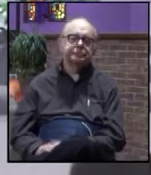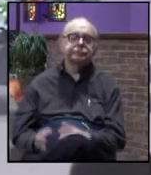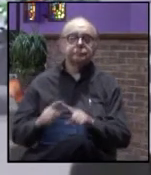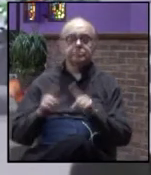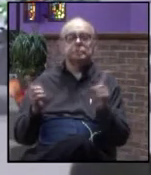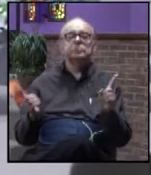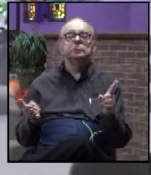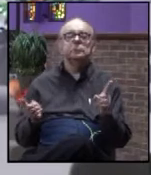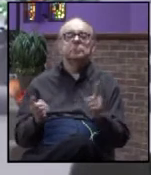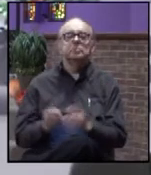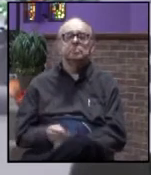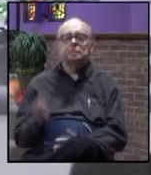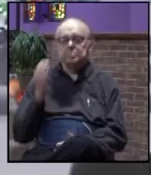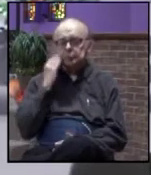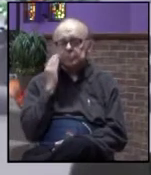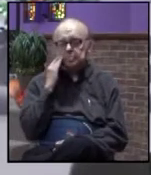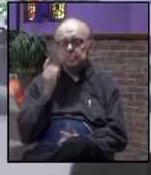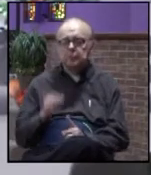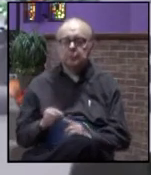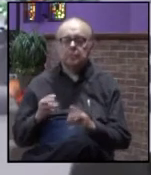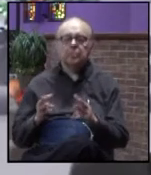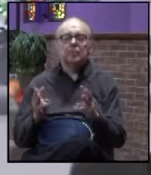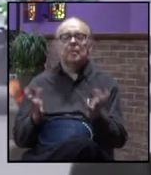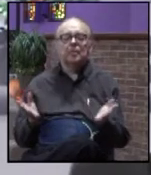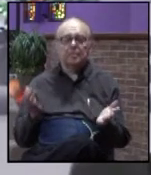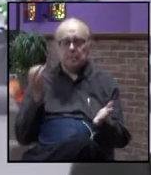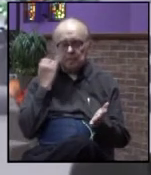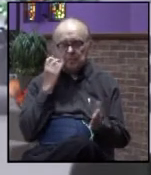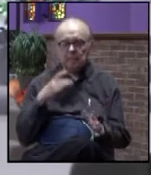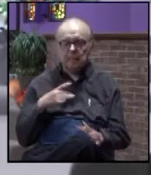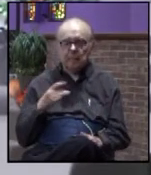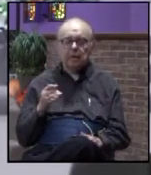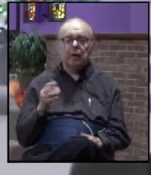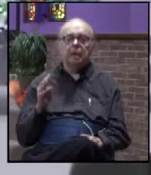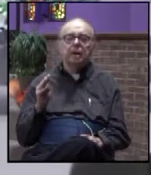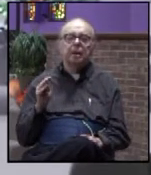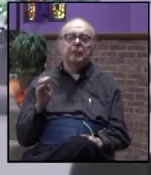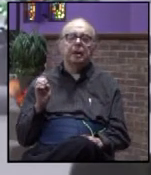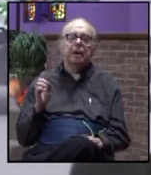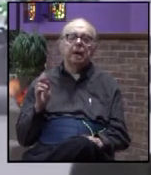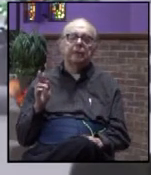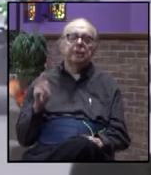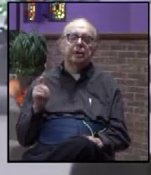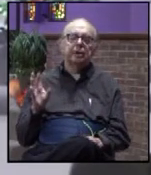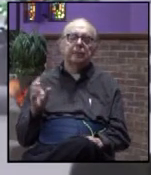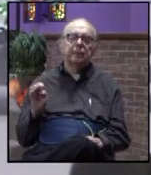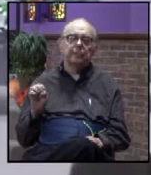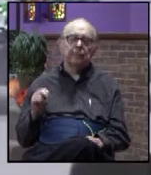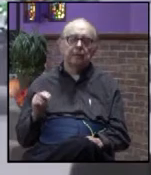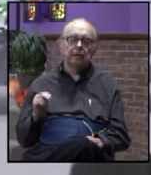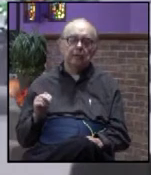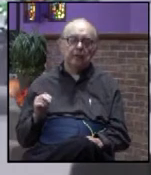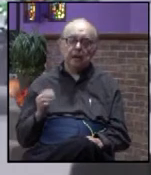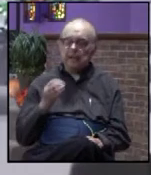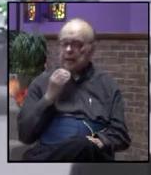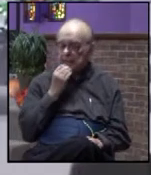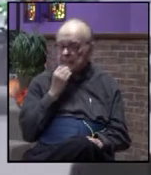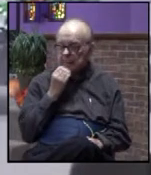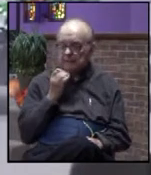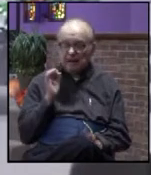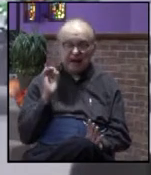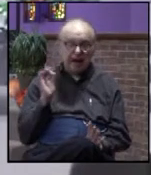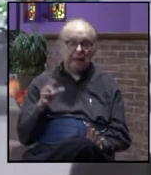But, you know, there are certain ways, like if you like your Mexican food. Now, me, I don't like hot